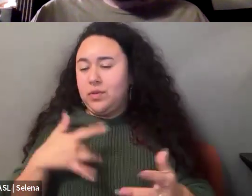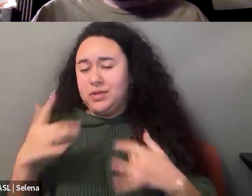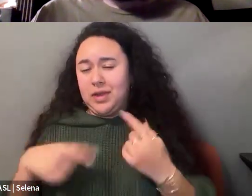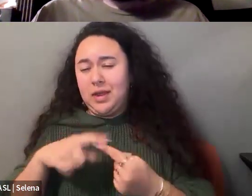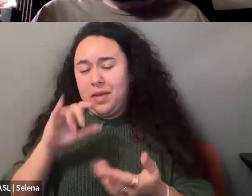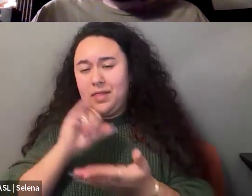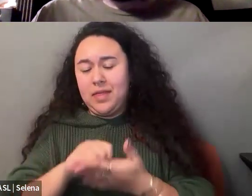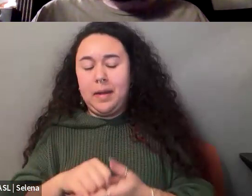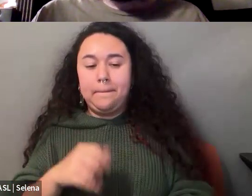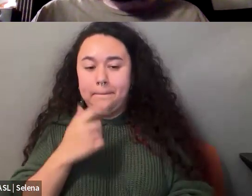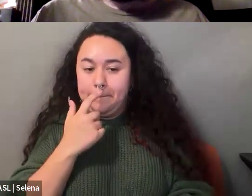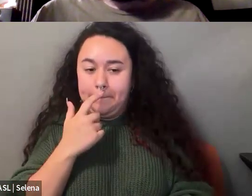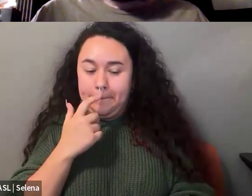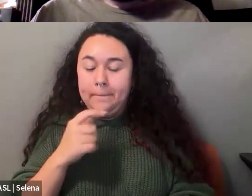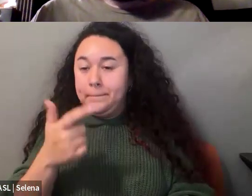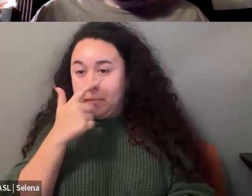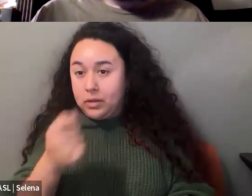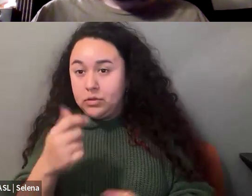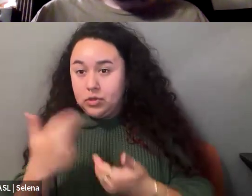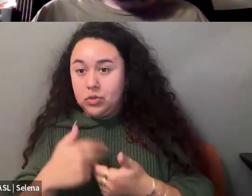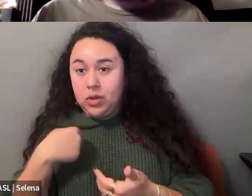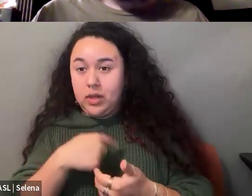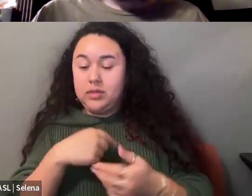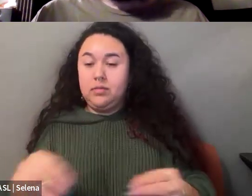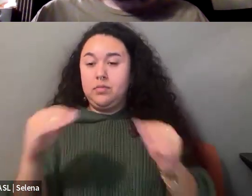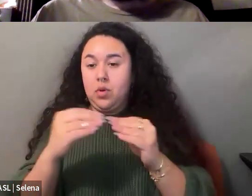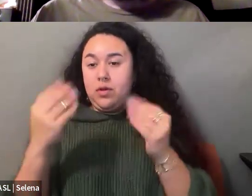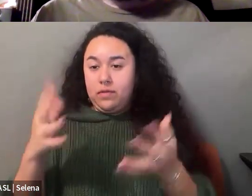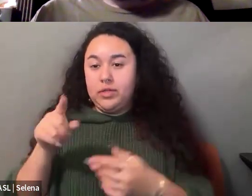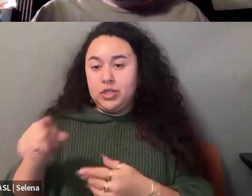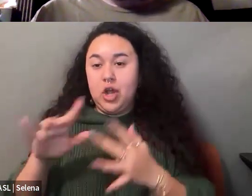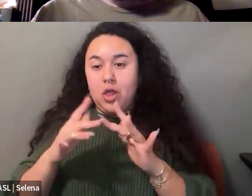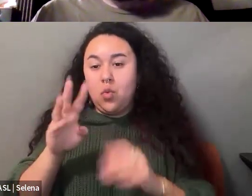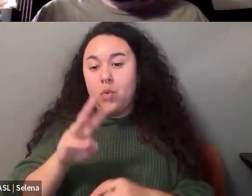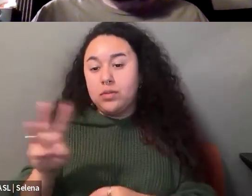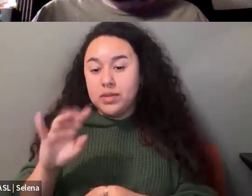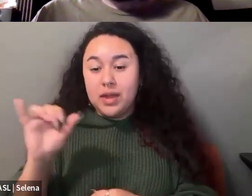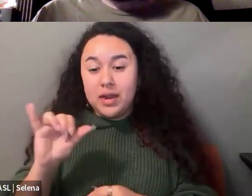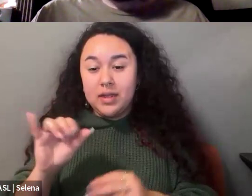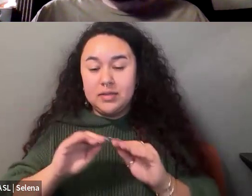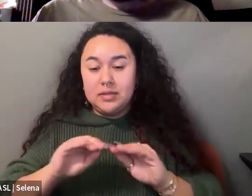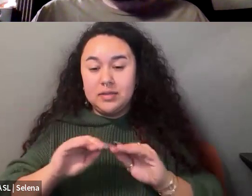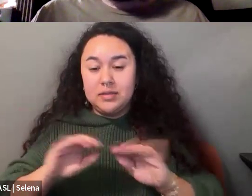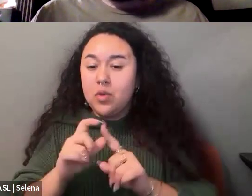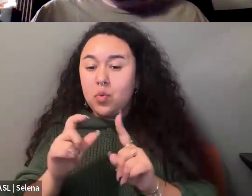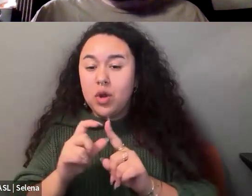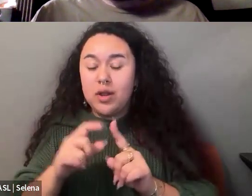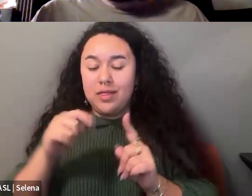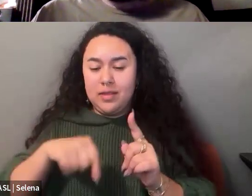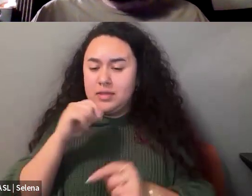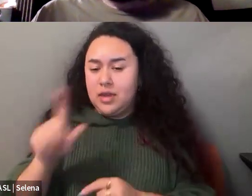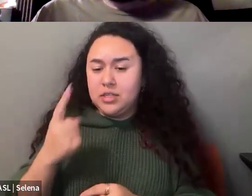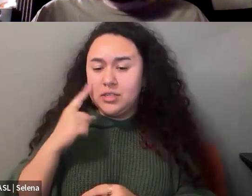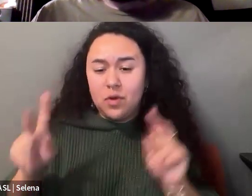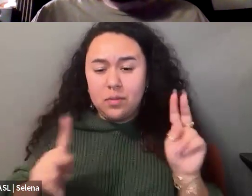have an interest in joining us, you can find more information on our website. Please also spread the word. This is not only